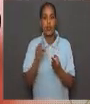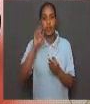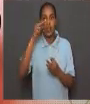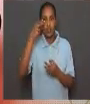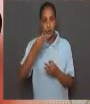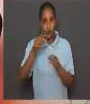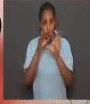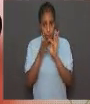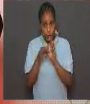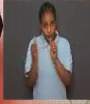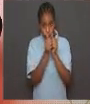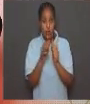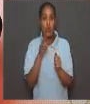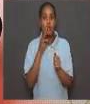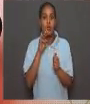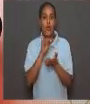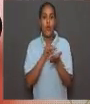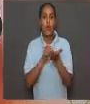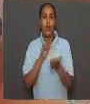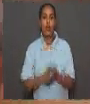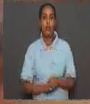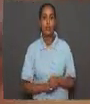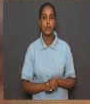hydrogen bonds with water molecules.